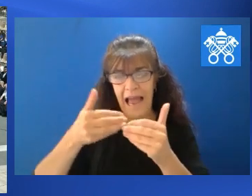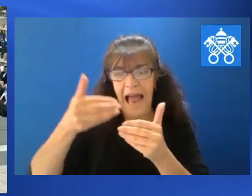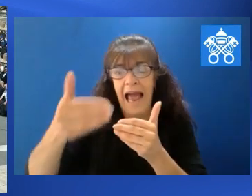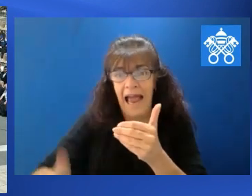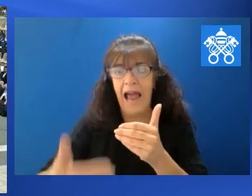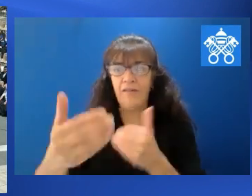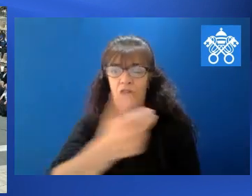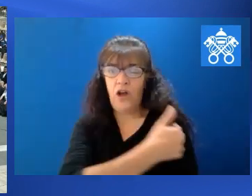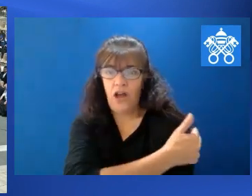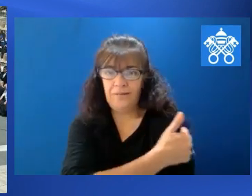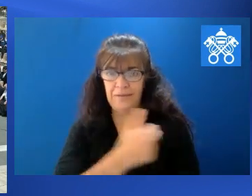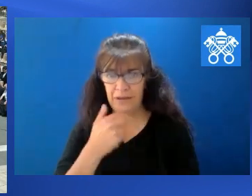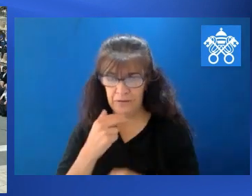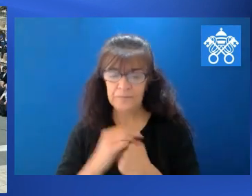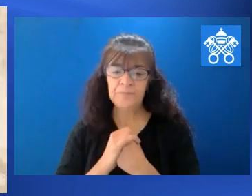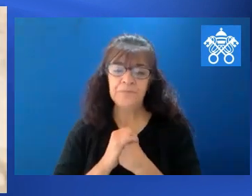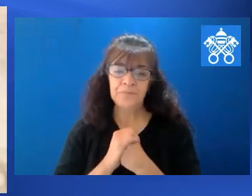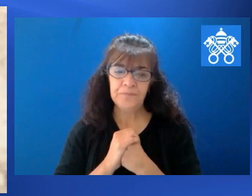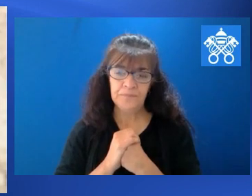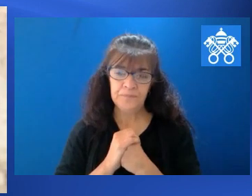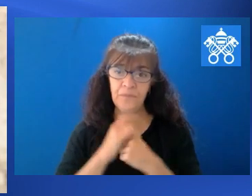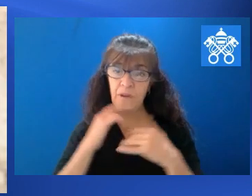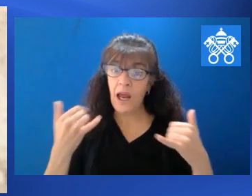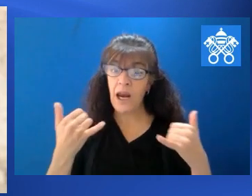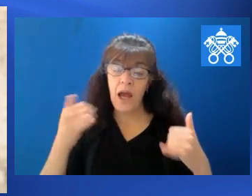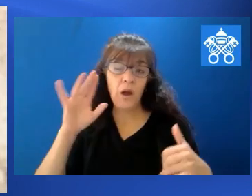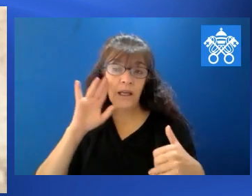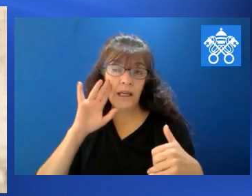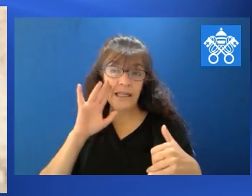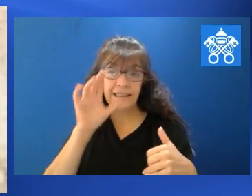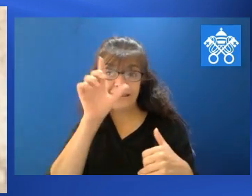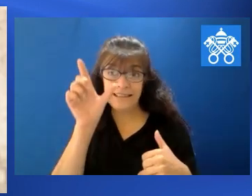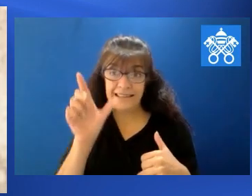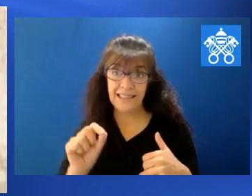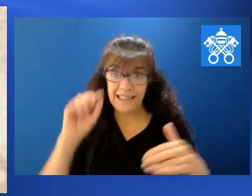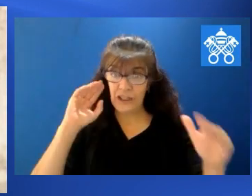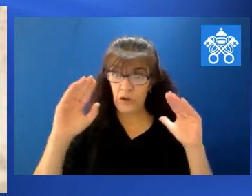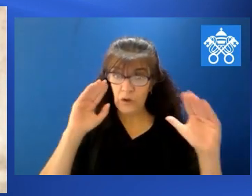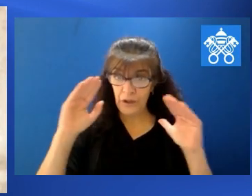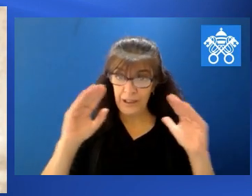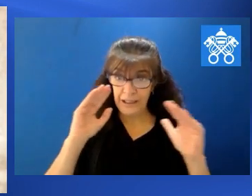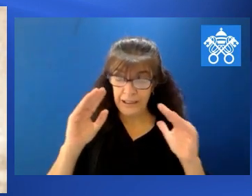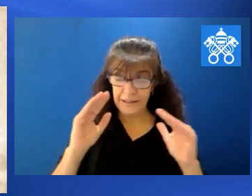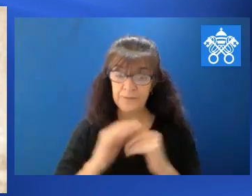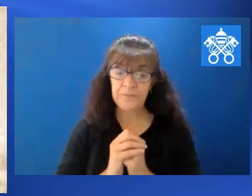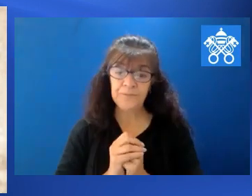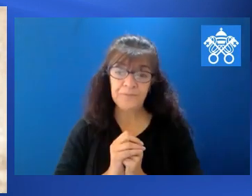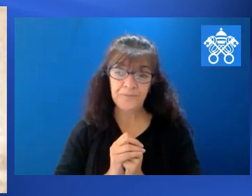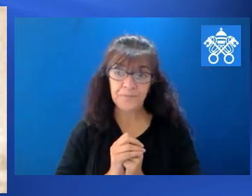hospitalization. And now we hear the Italian language greetings,